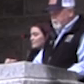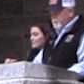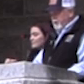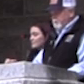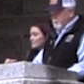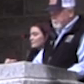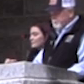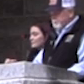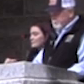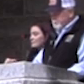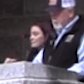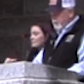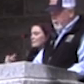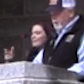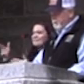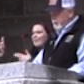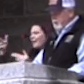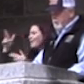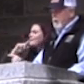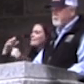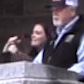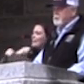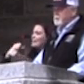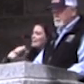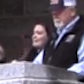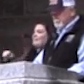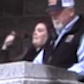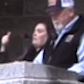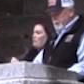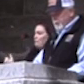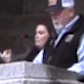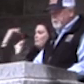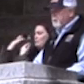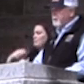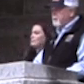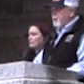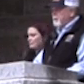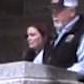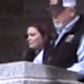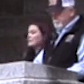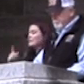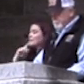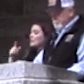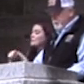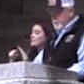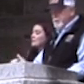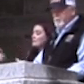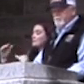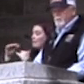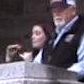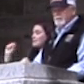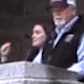firing every weapon available and fighting off another hostile assault. He was killed in combat